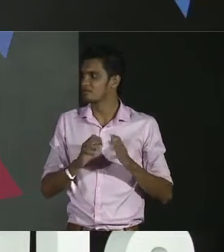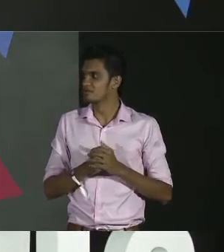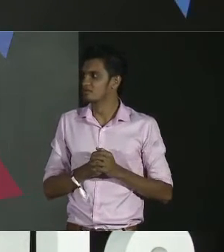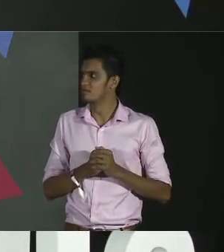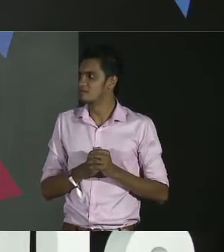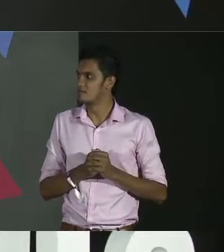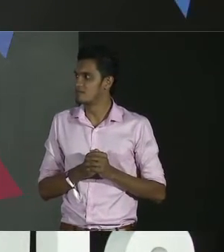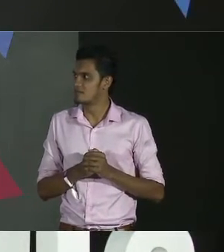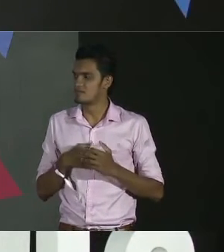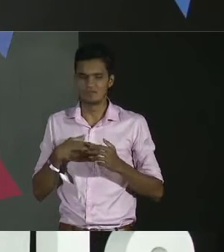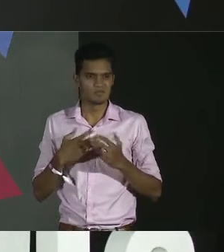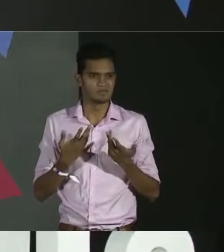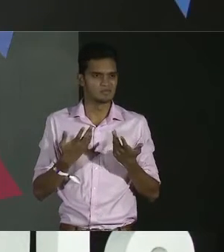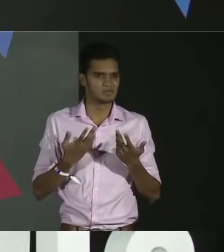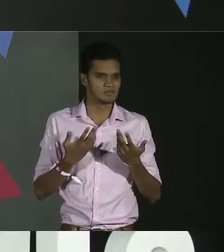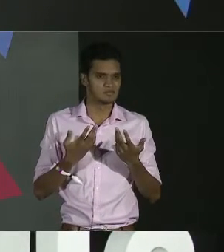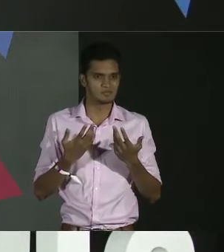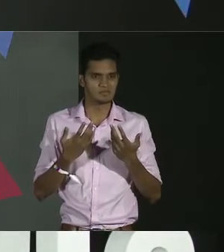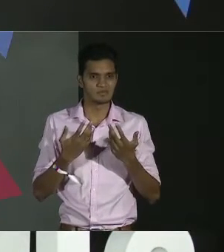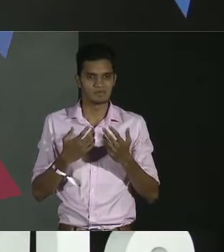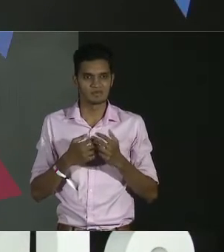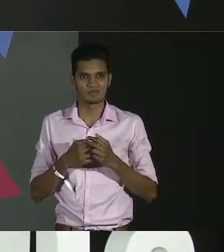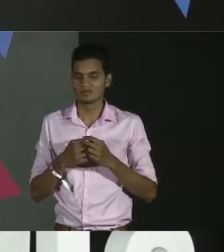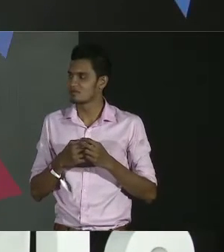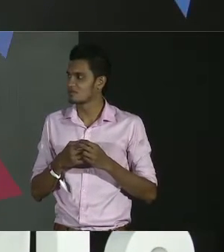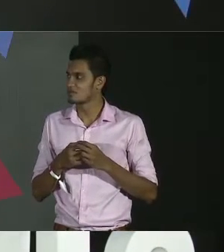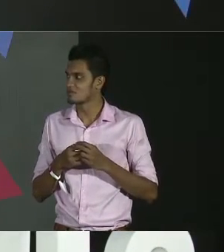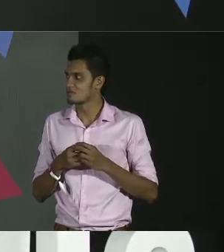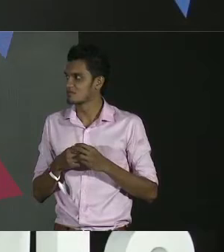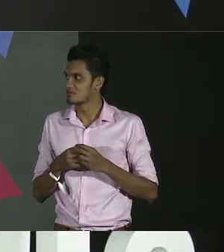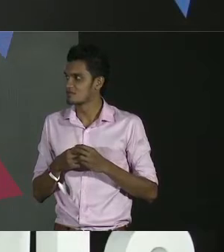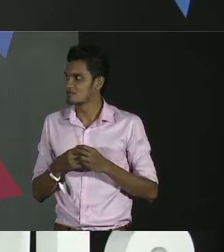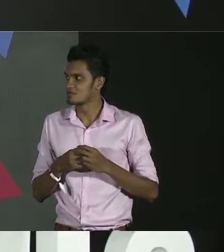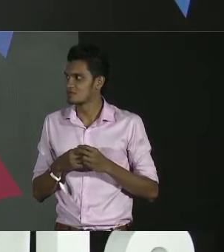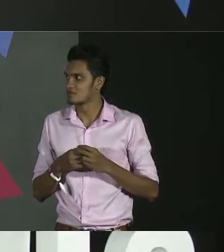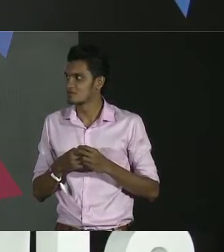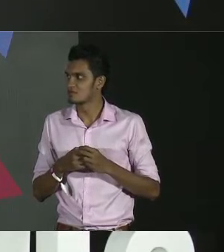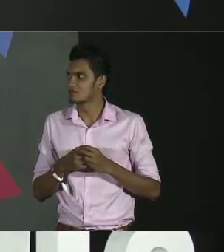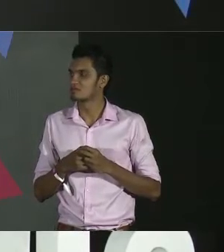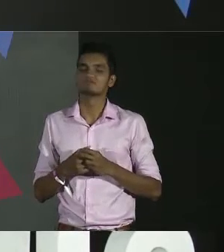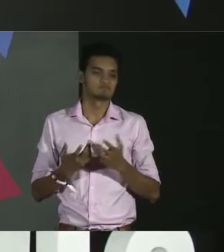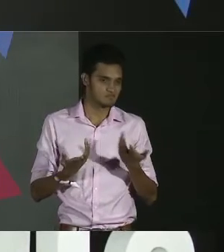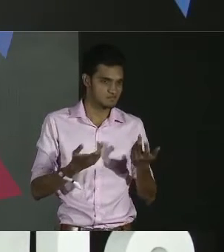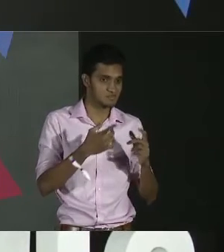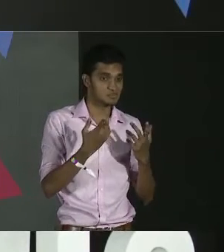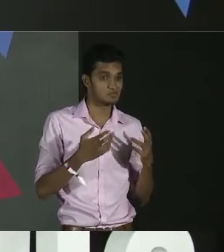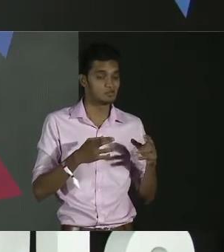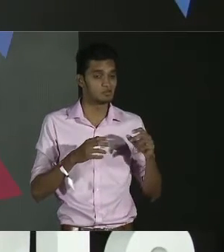Don't set yourself back because of any perceived limits that you think you have. Your capabilities are limitless.